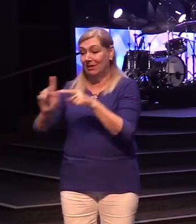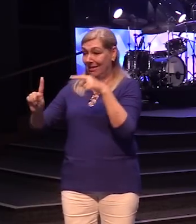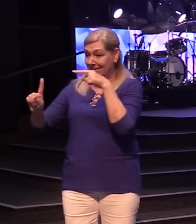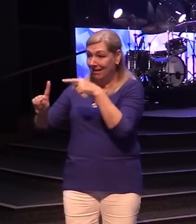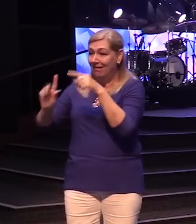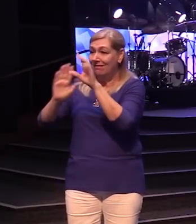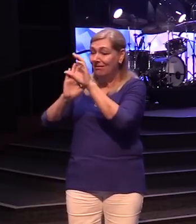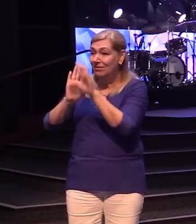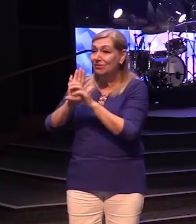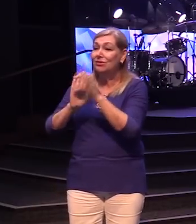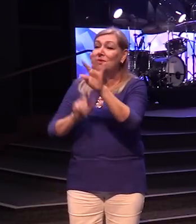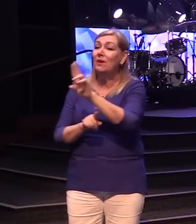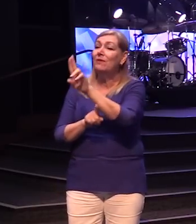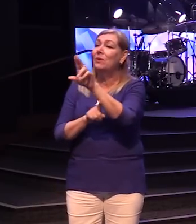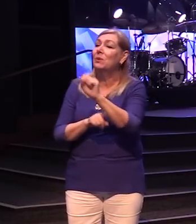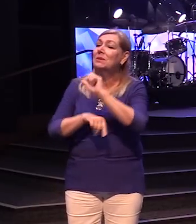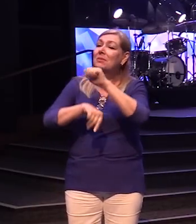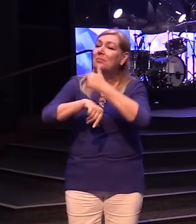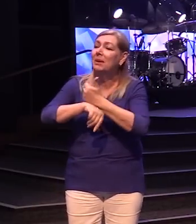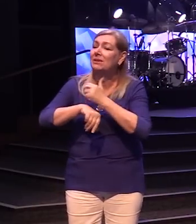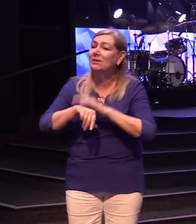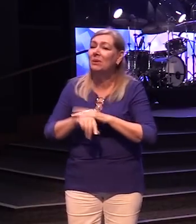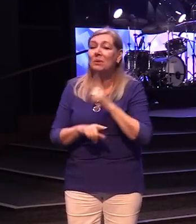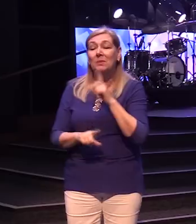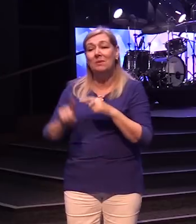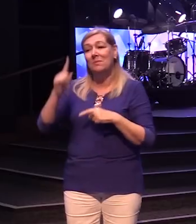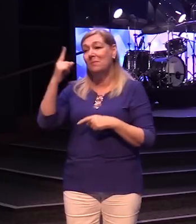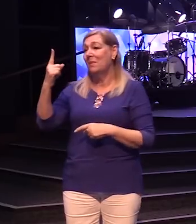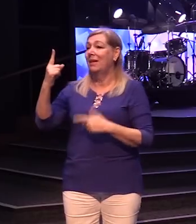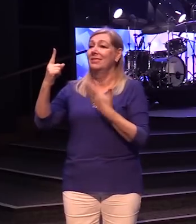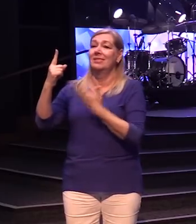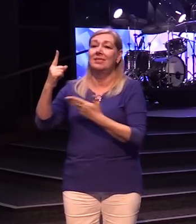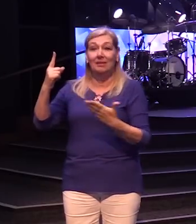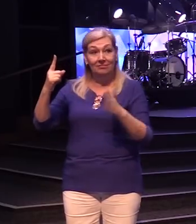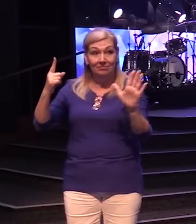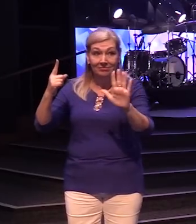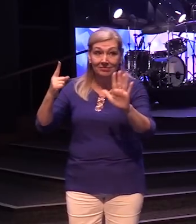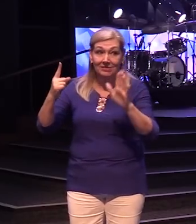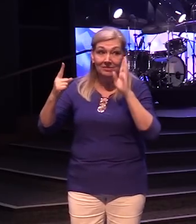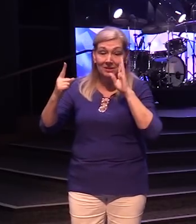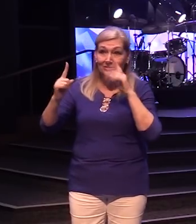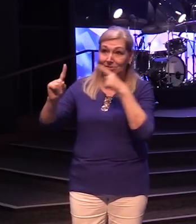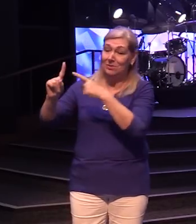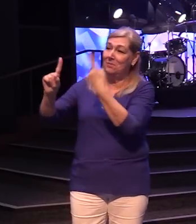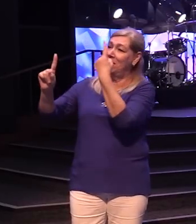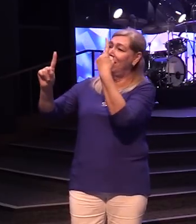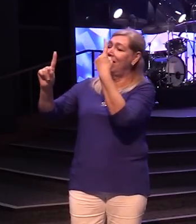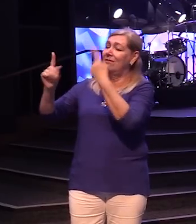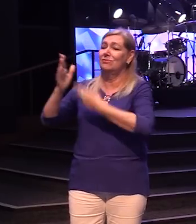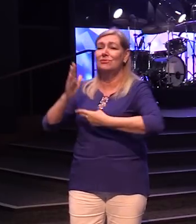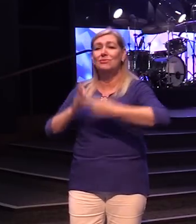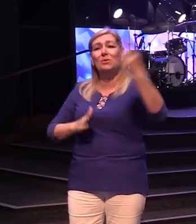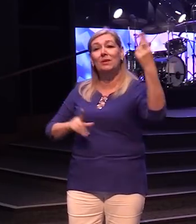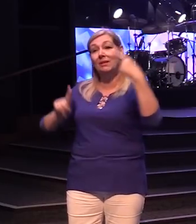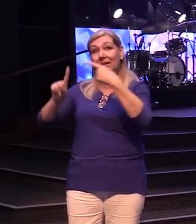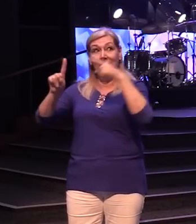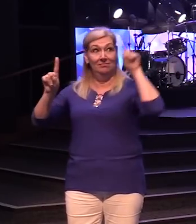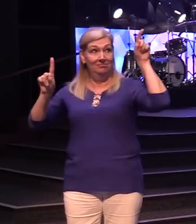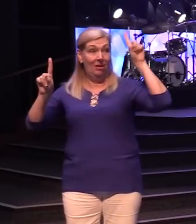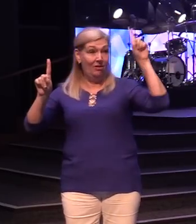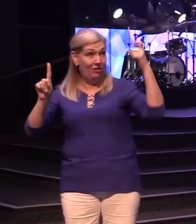Constitution of the United States is based on one great truth. Now listen to this, and it is this: the